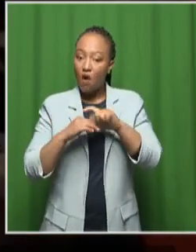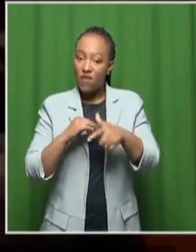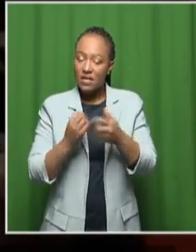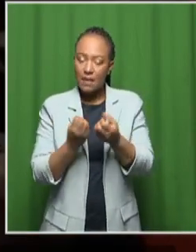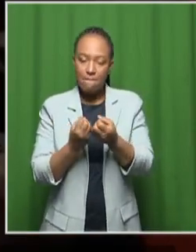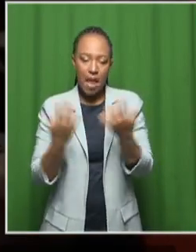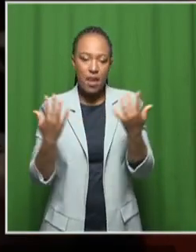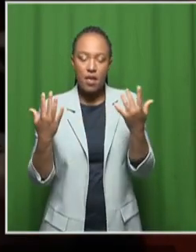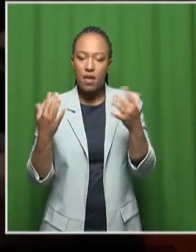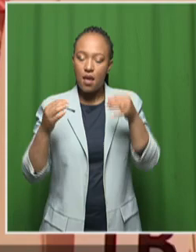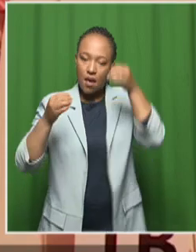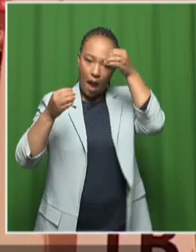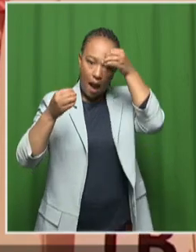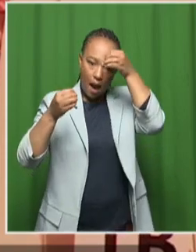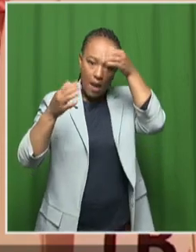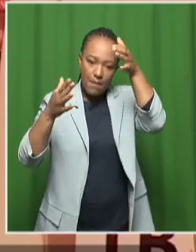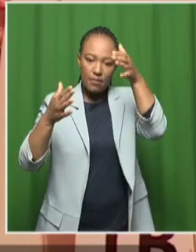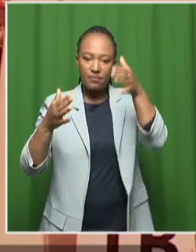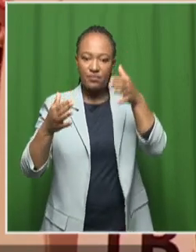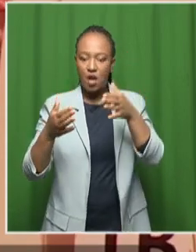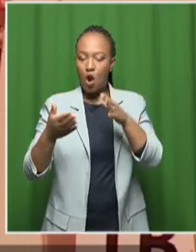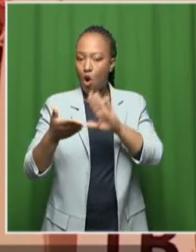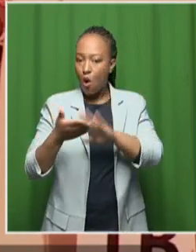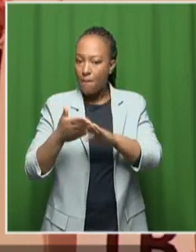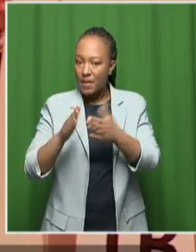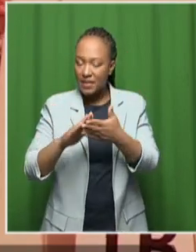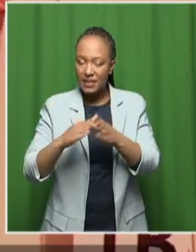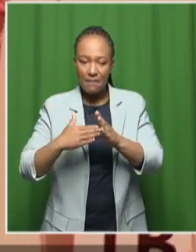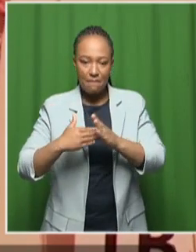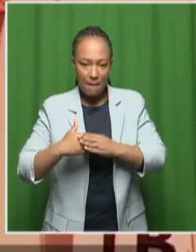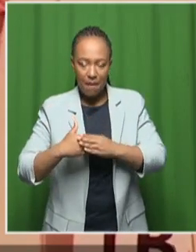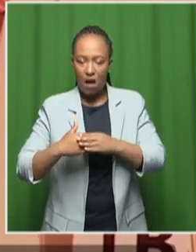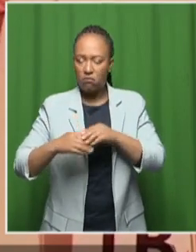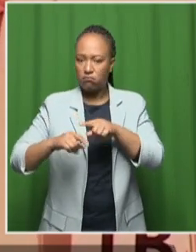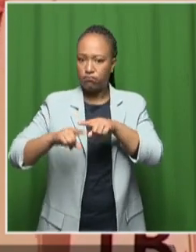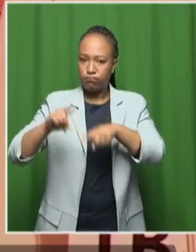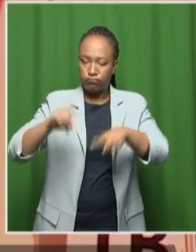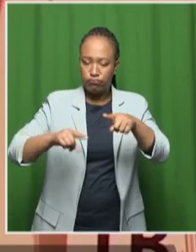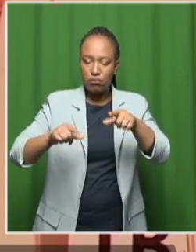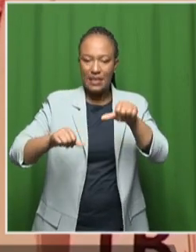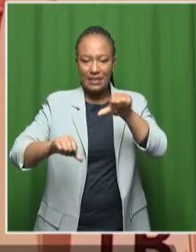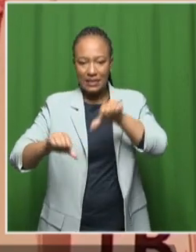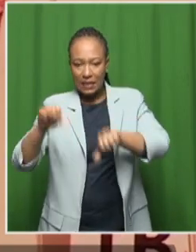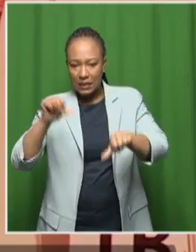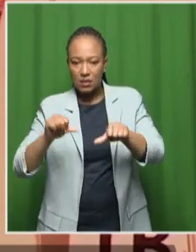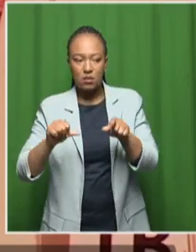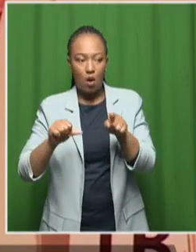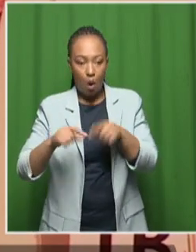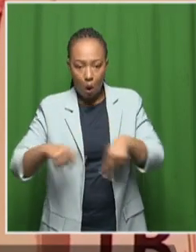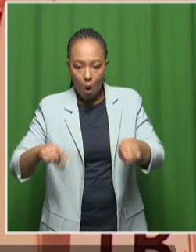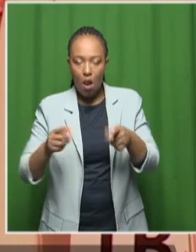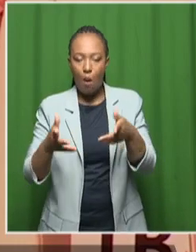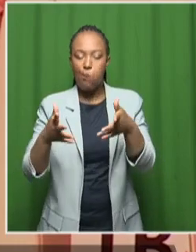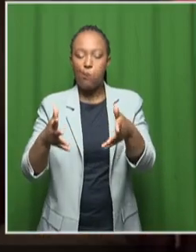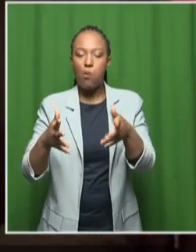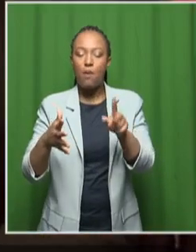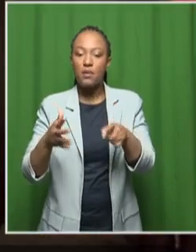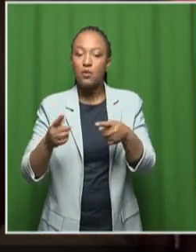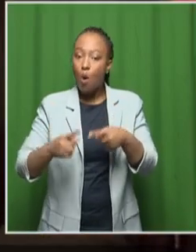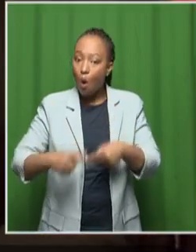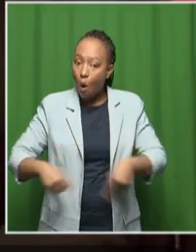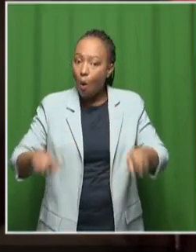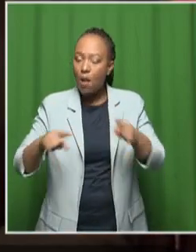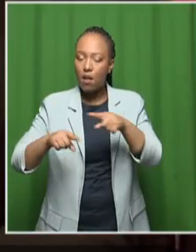members of civil society. The objective is to call on all sectors of society to join hands